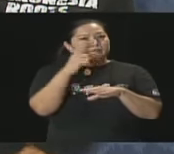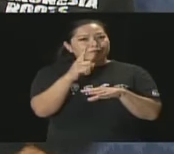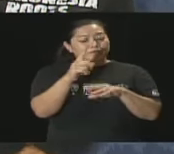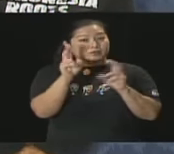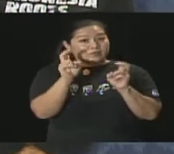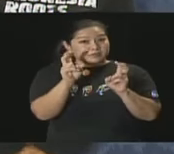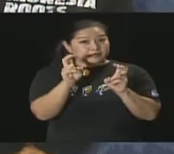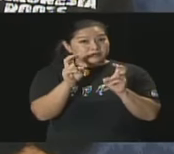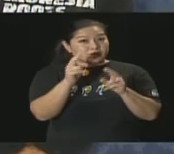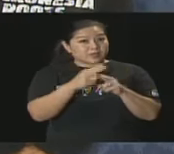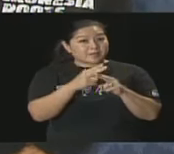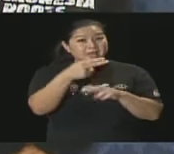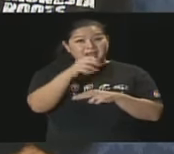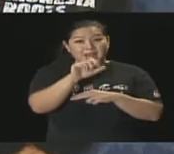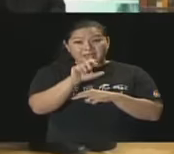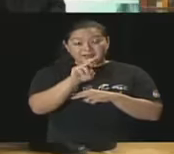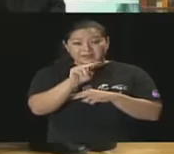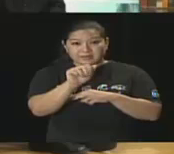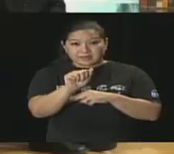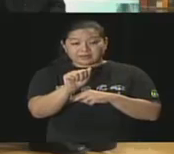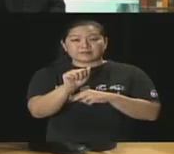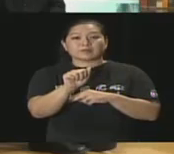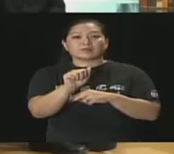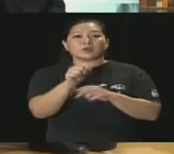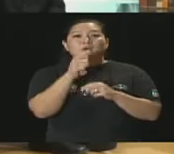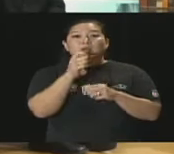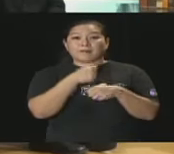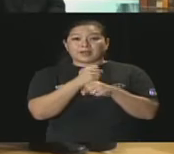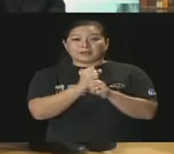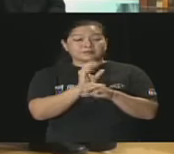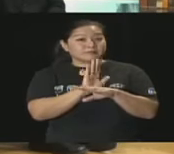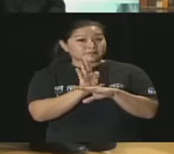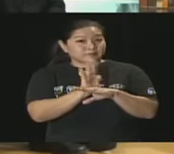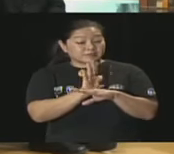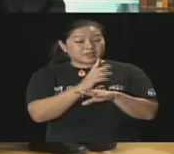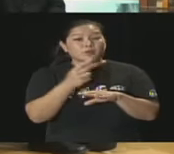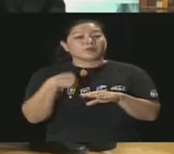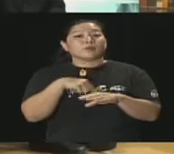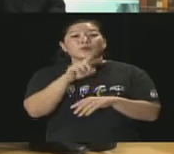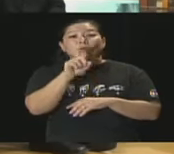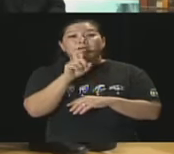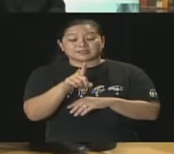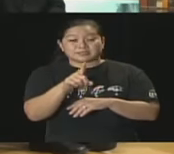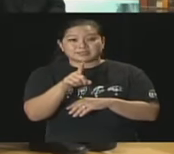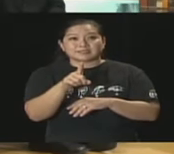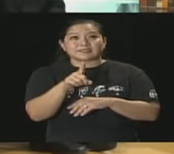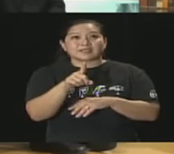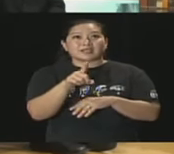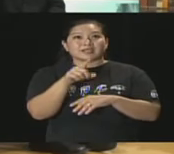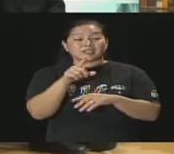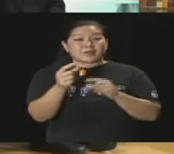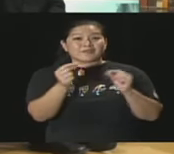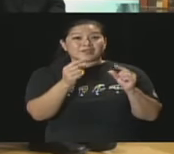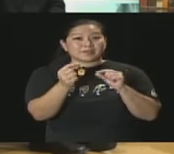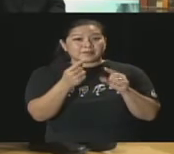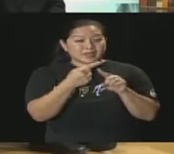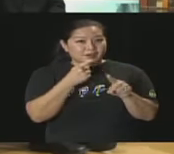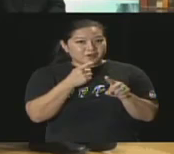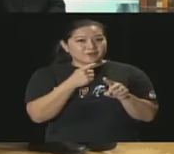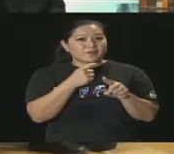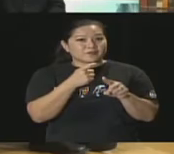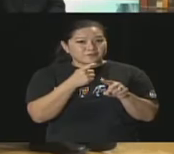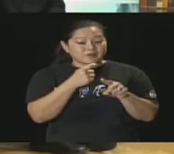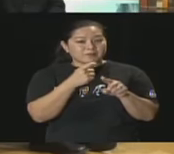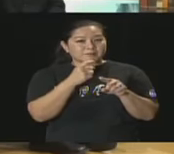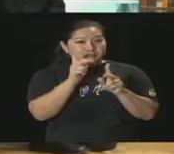Skype. Very nice. Yeah, so we'll have time for questions and things like that, and to hear from her, and I think that'll be helpful. And